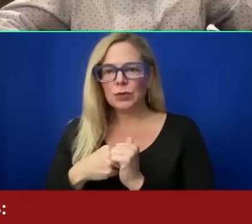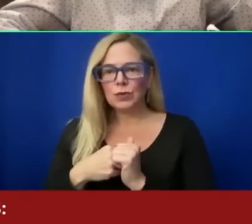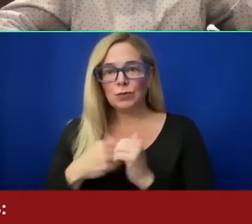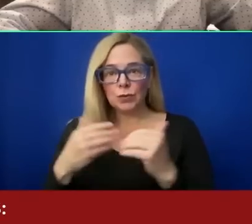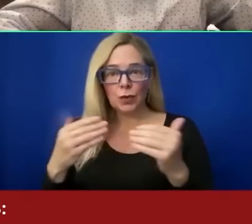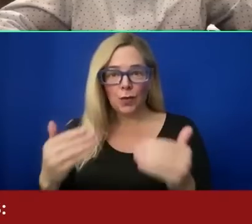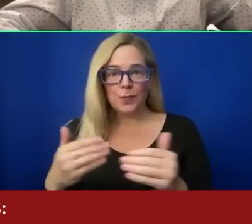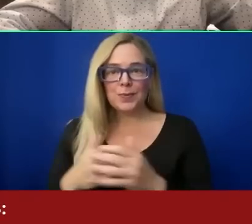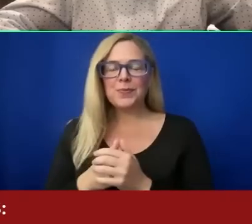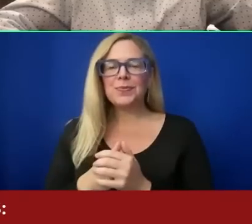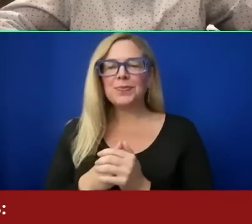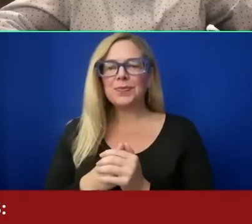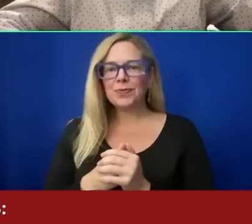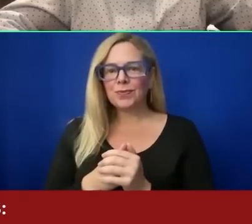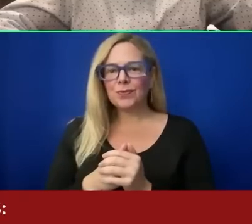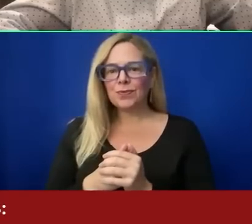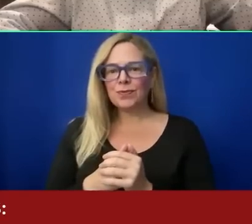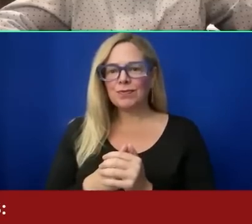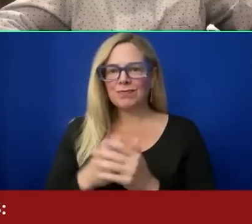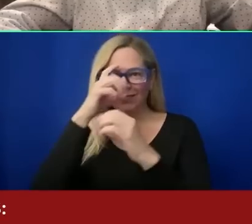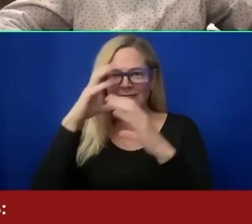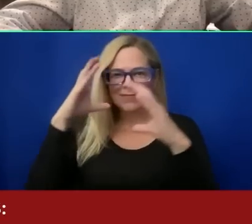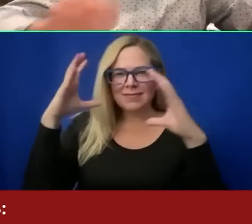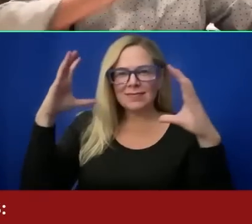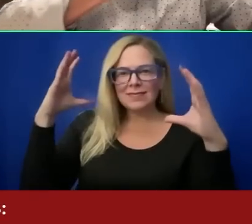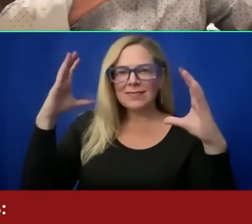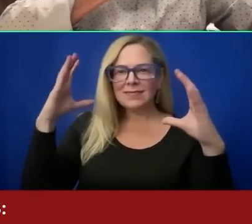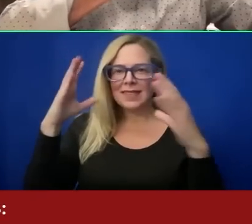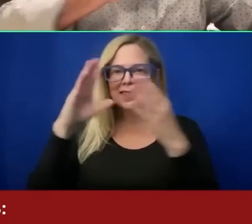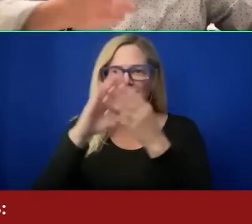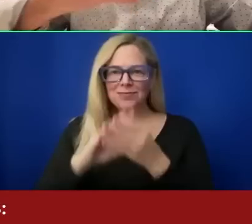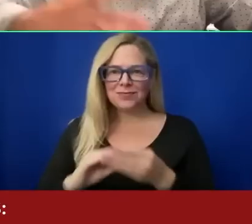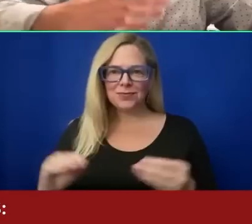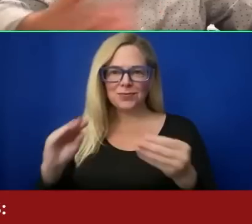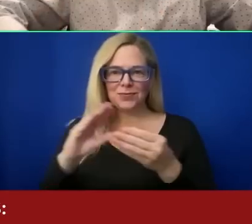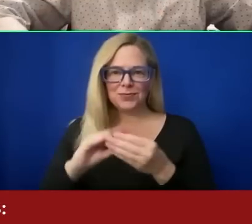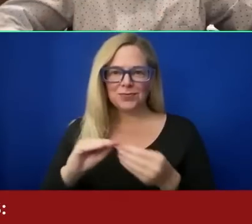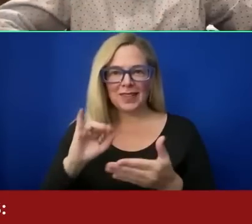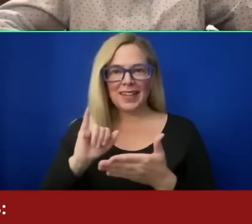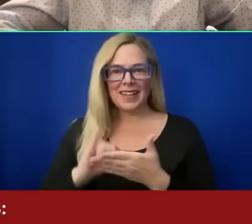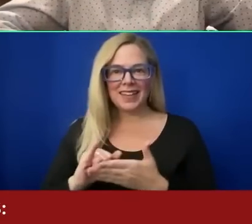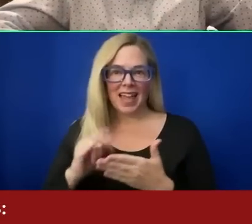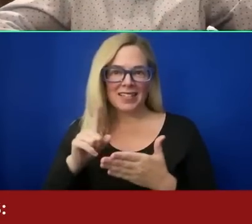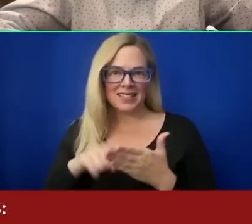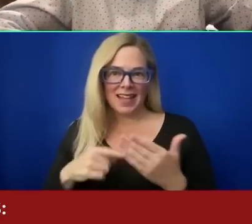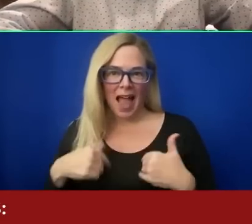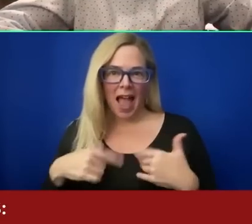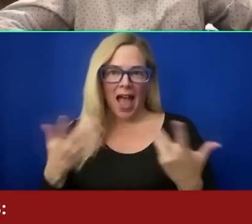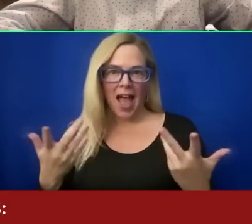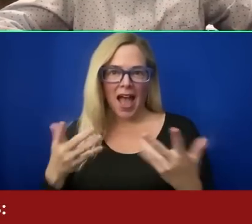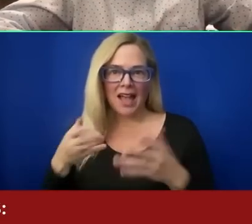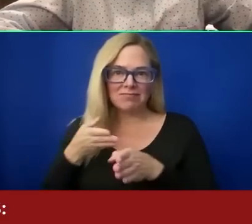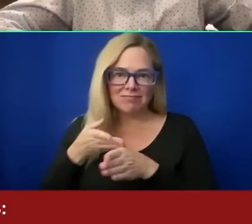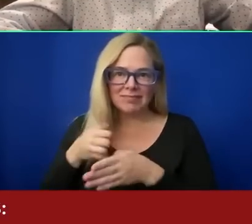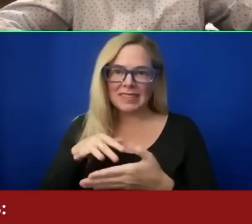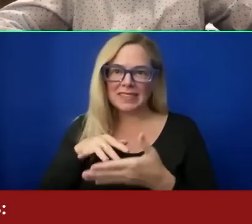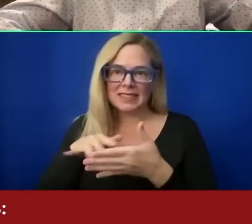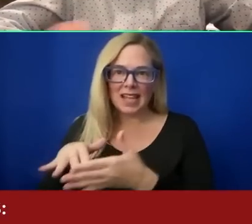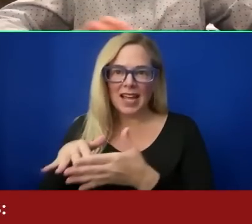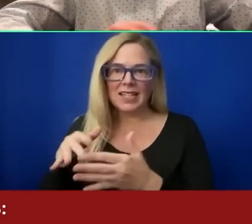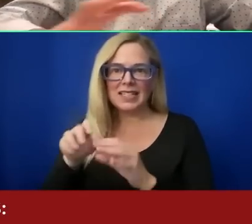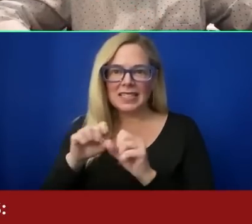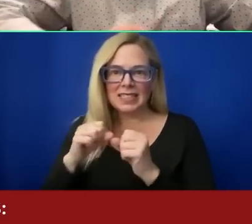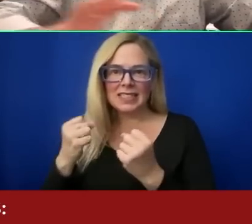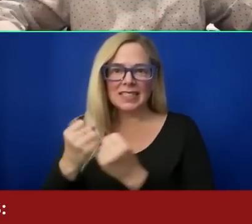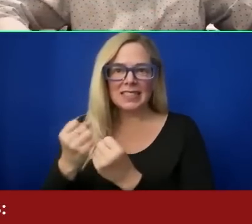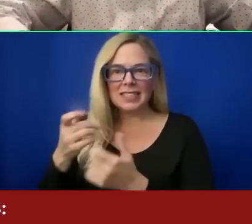So I'm really into imagery and storytelling. That's what I do as a sociologist and a lot of the work I do. So I'm going to try to